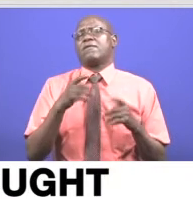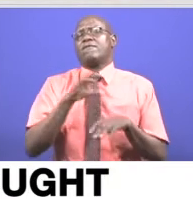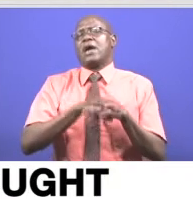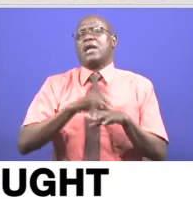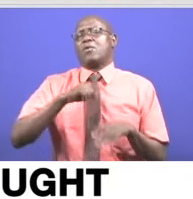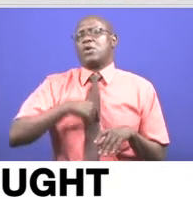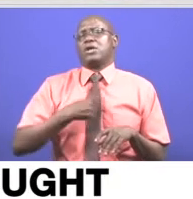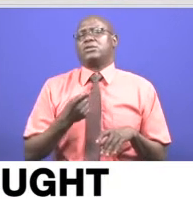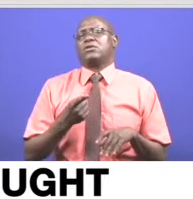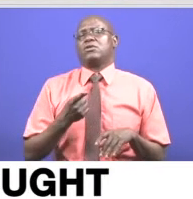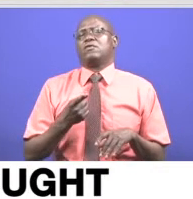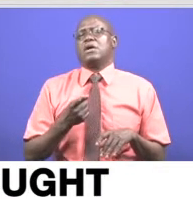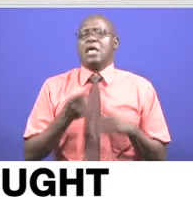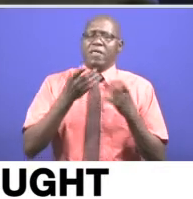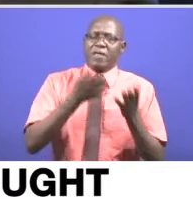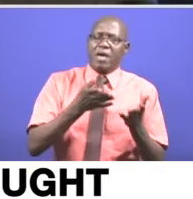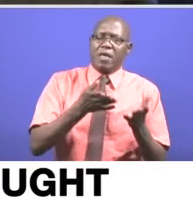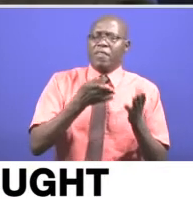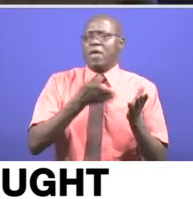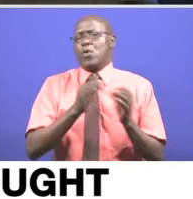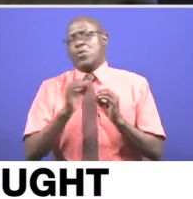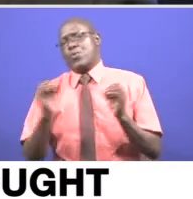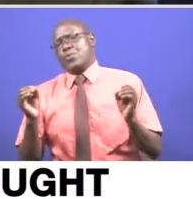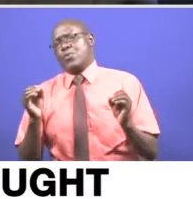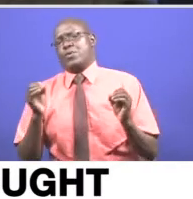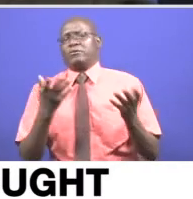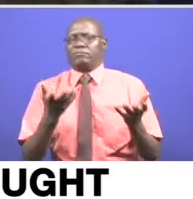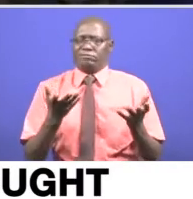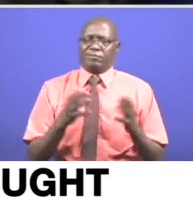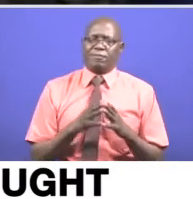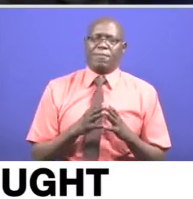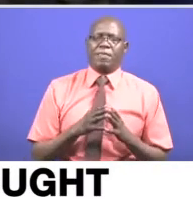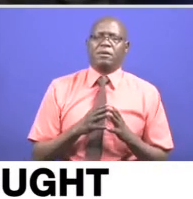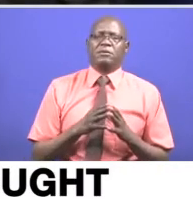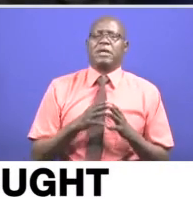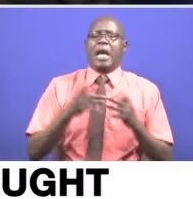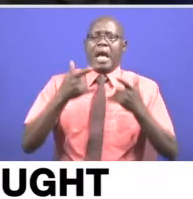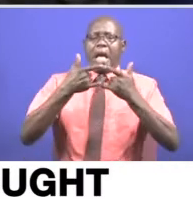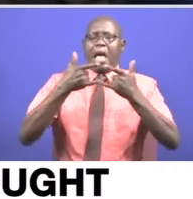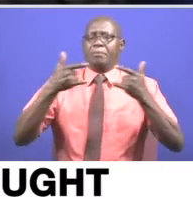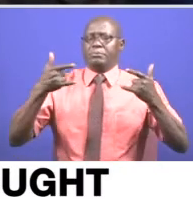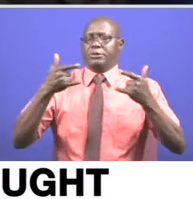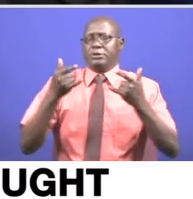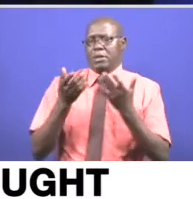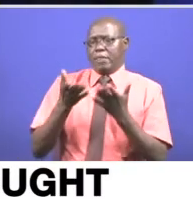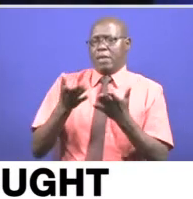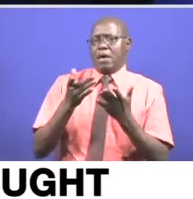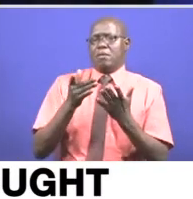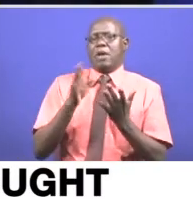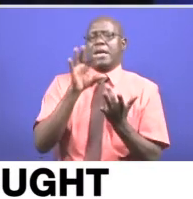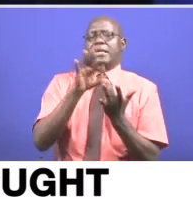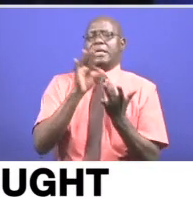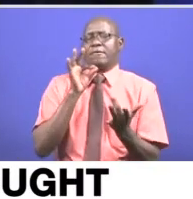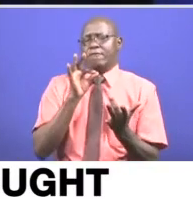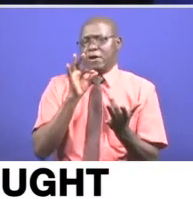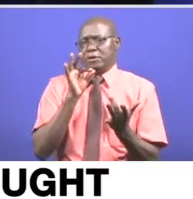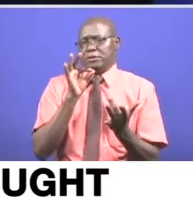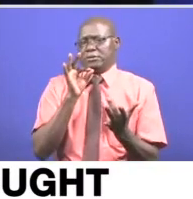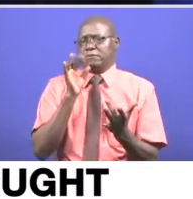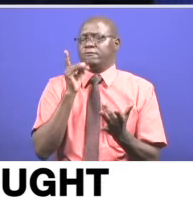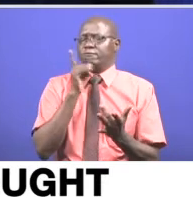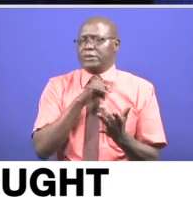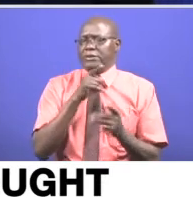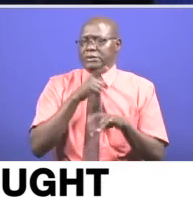has been the track for quite a while. What are some of the gaps that have been identified, especially in dealing